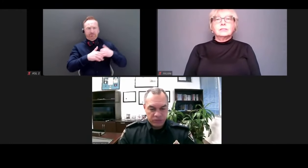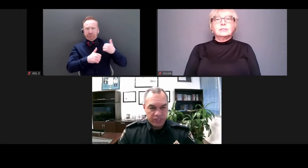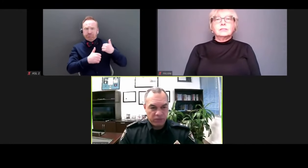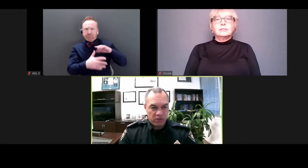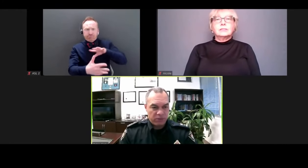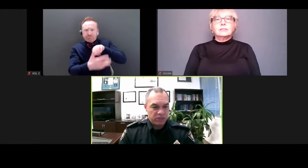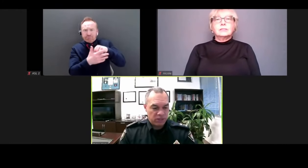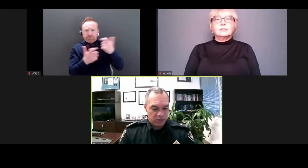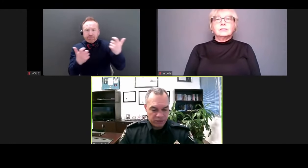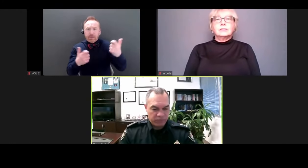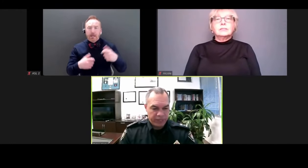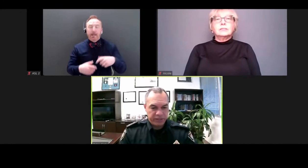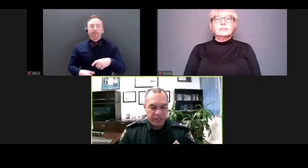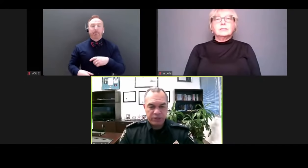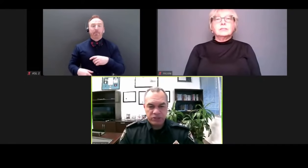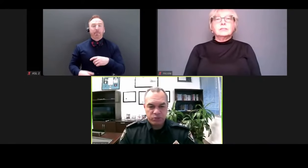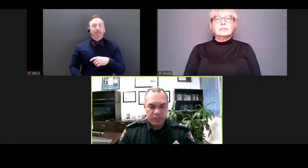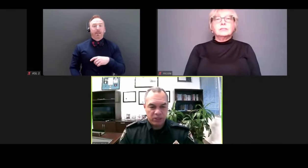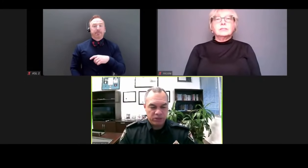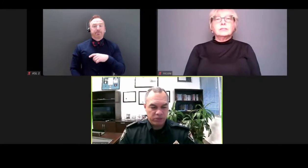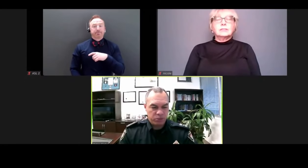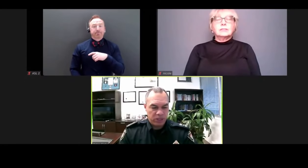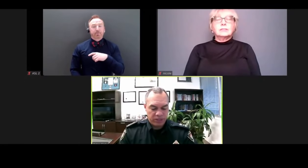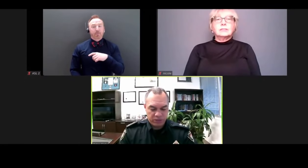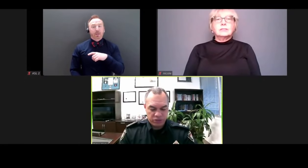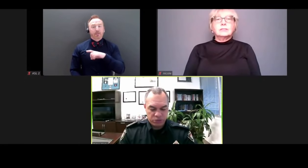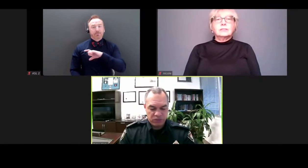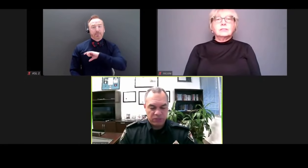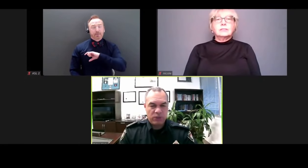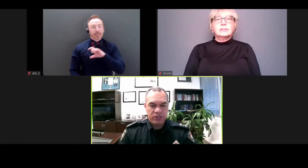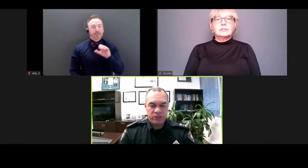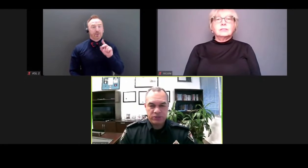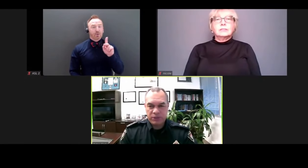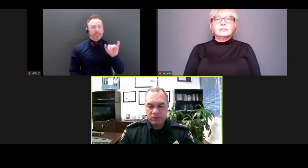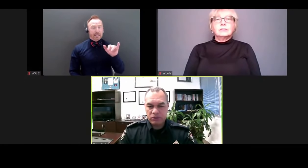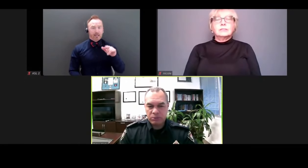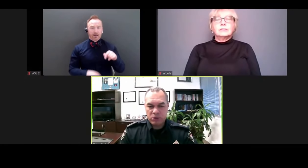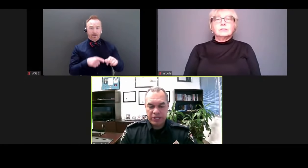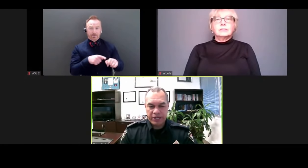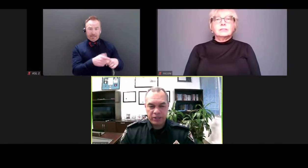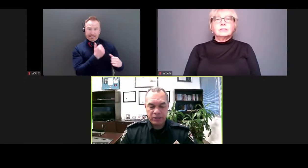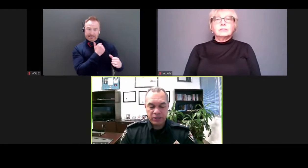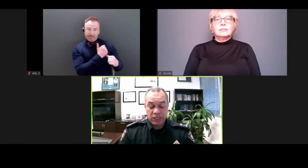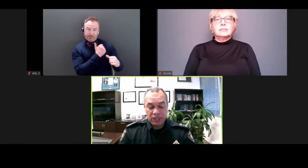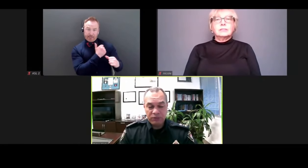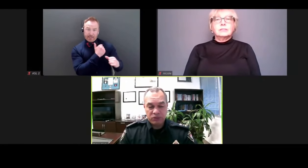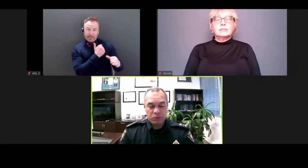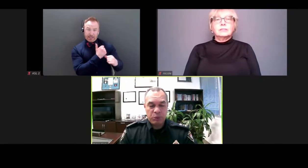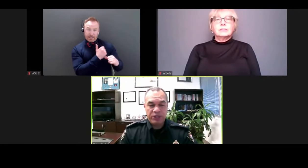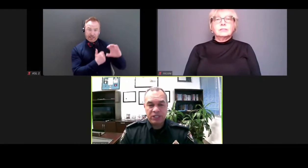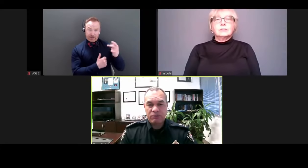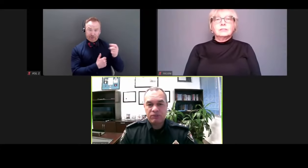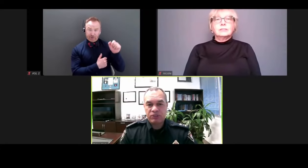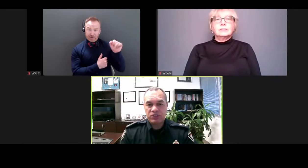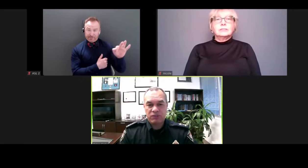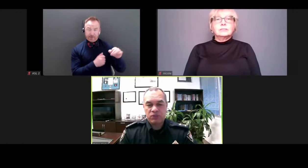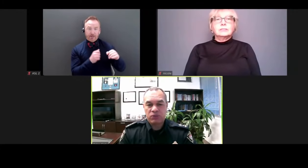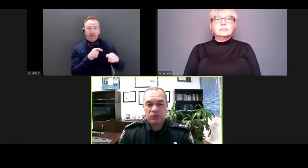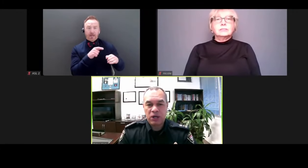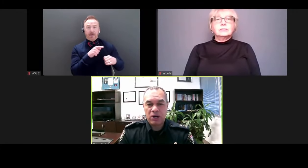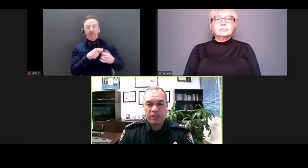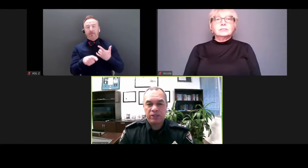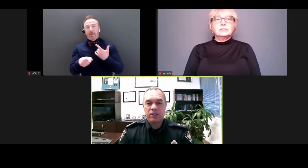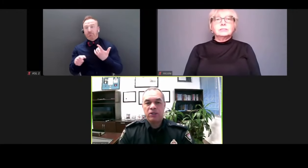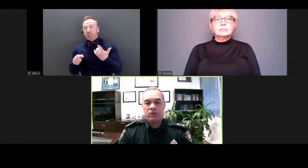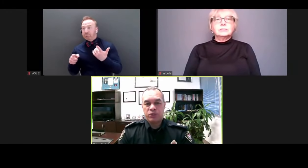Councillor, thank you very much. I'll invite Deputy Chief Bell to respond to the specific questions about reporting, levels of reporting that we've received so